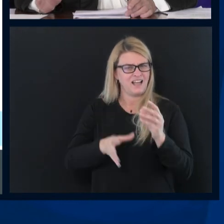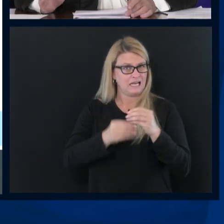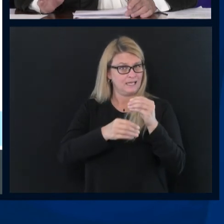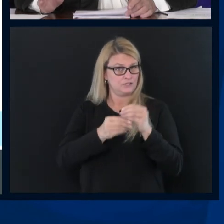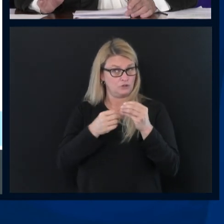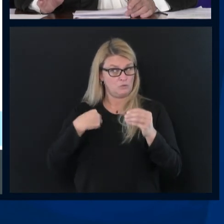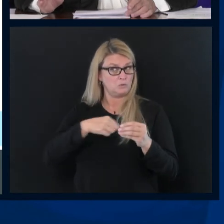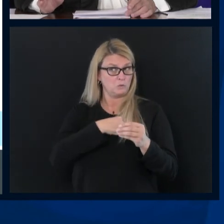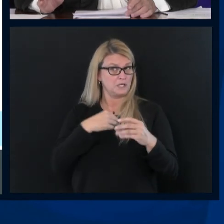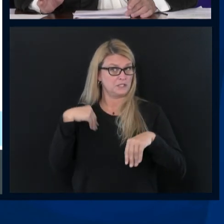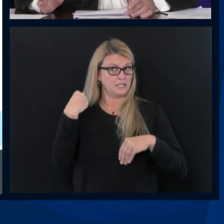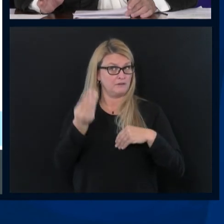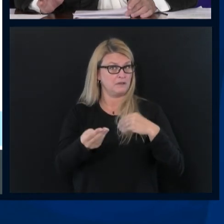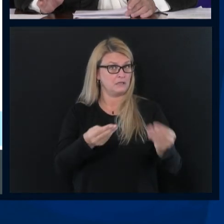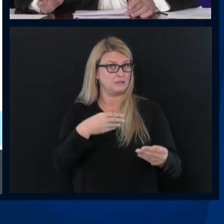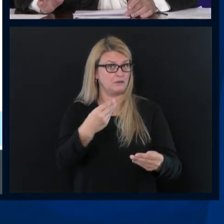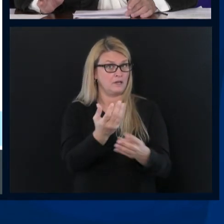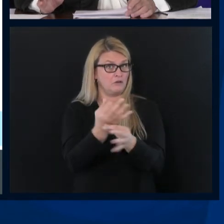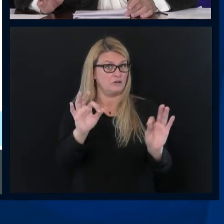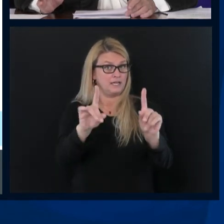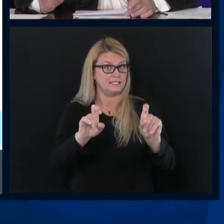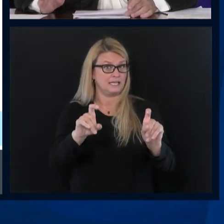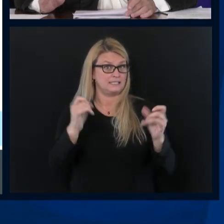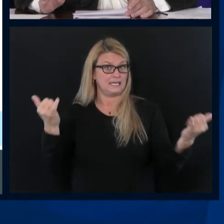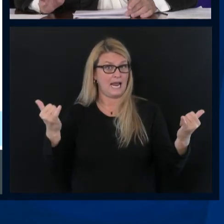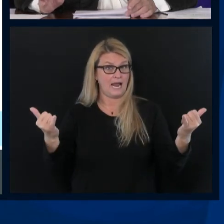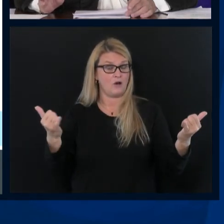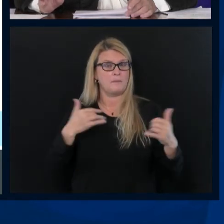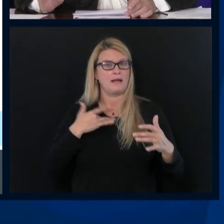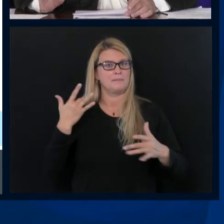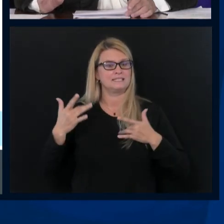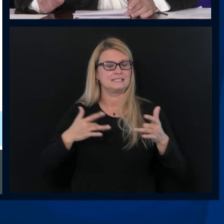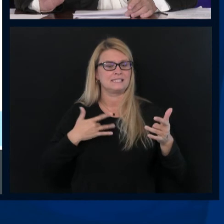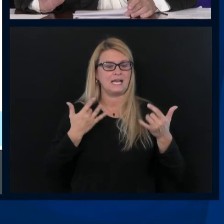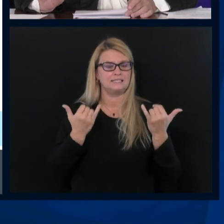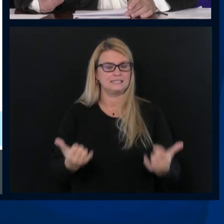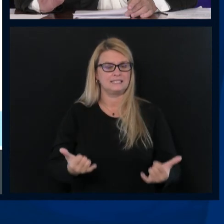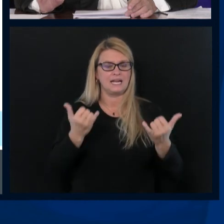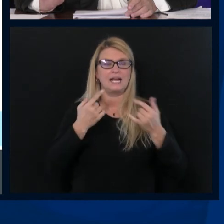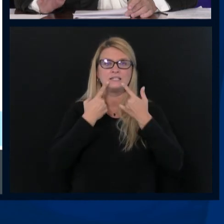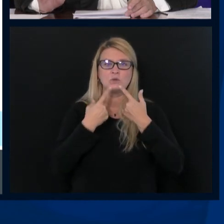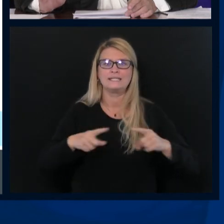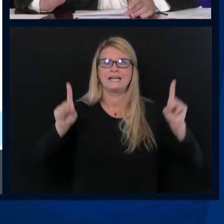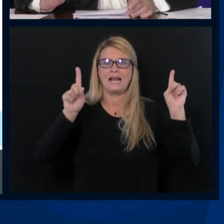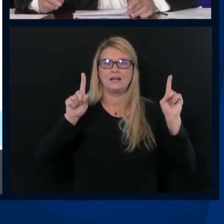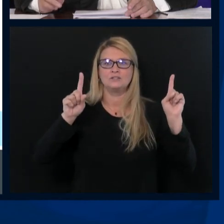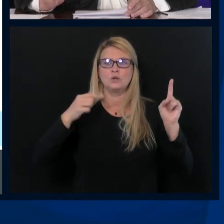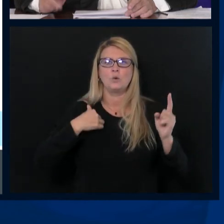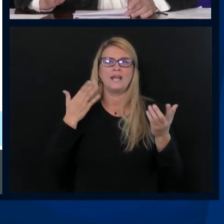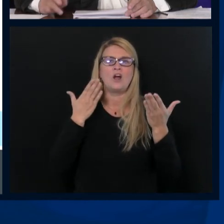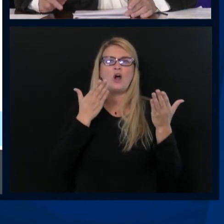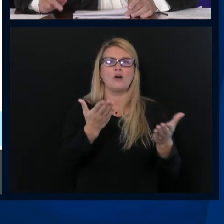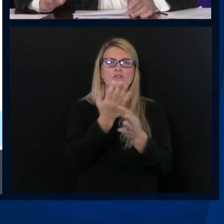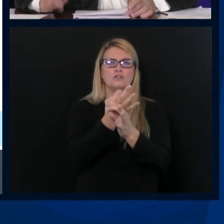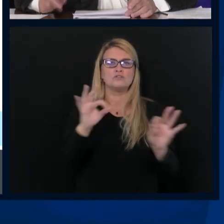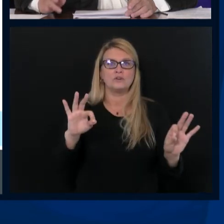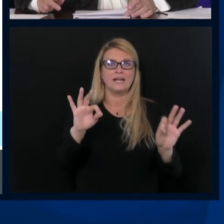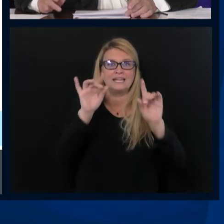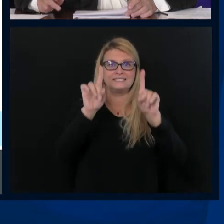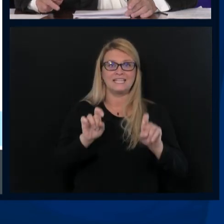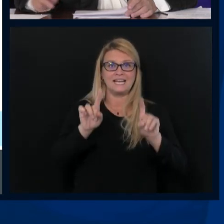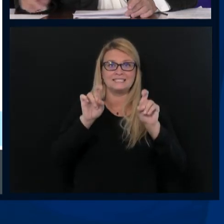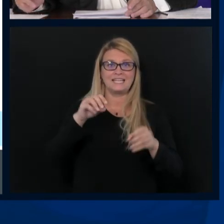we're already offering all over the place. But I'm excited today to announce that we are now offering free in-home